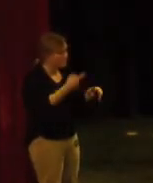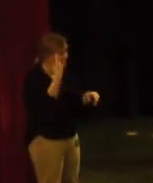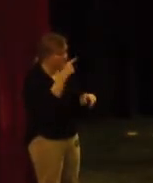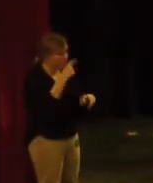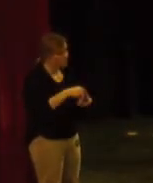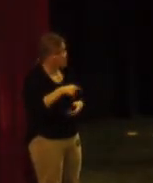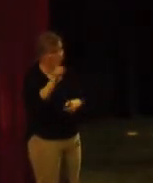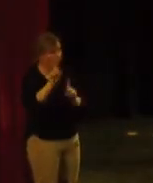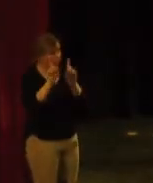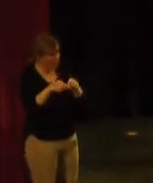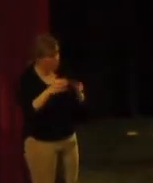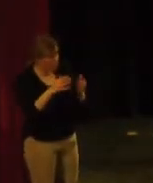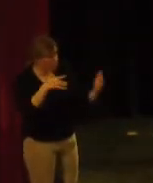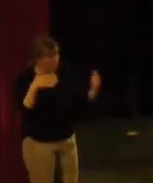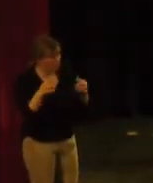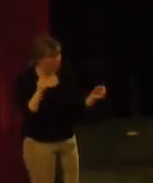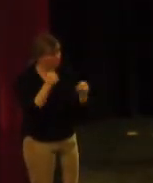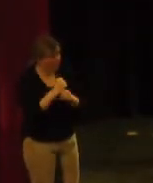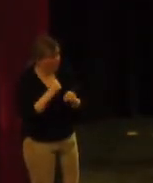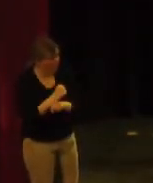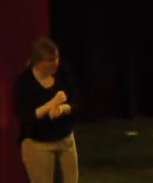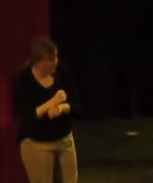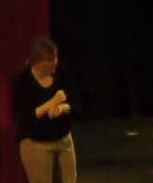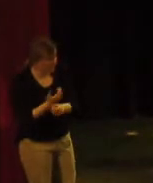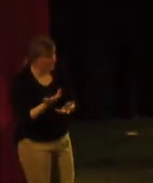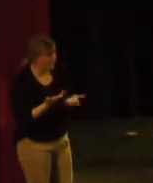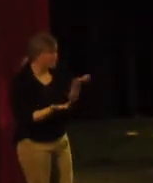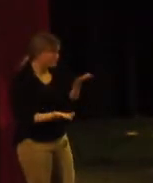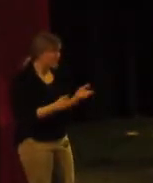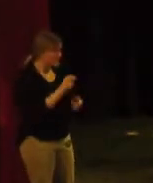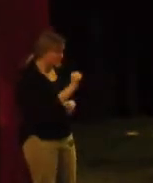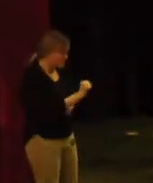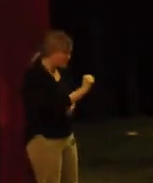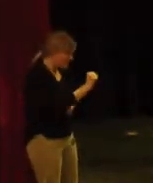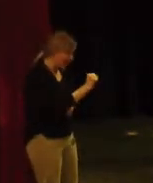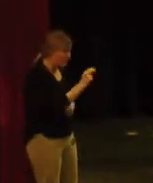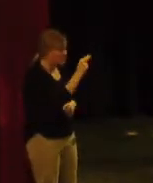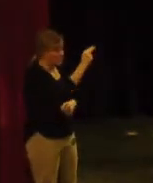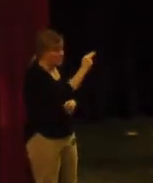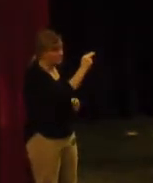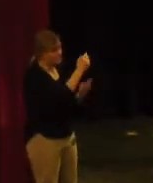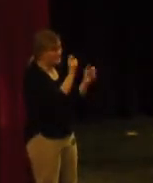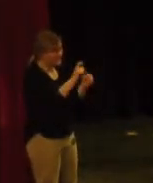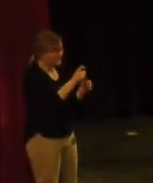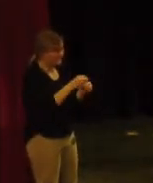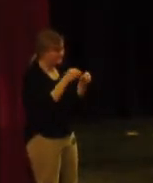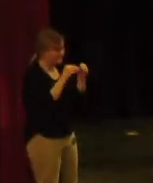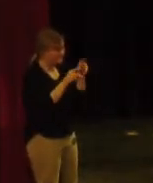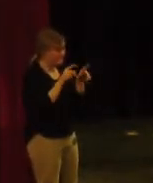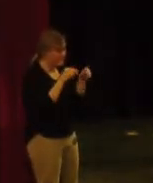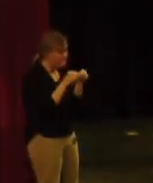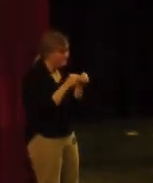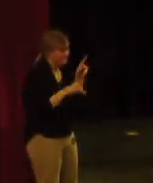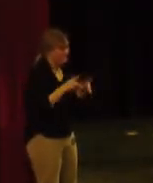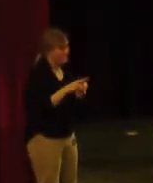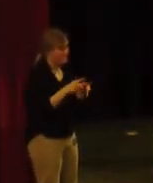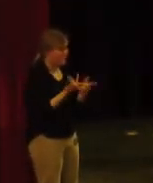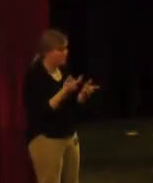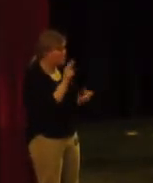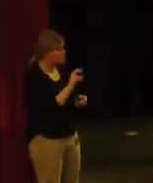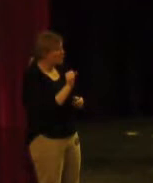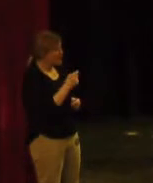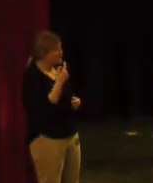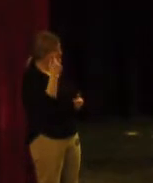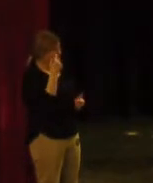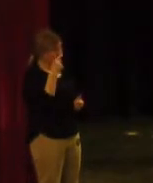needed to be replaced. And in the South, there were people that had migrated north that were needed to be replaced. So So the United States government, looking for a cheap source